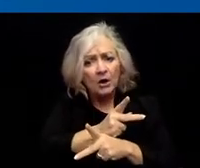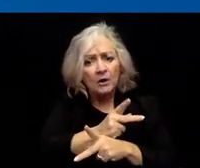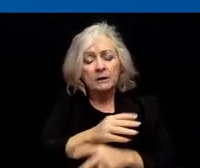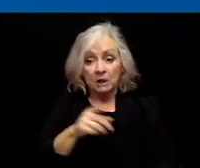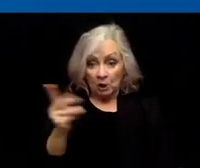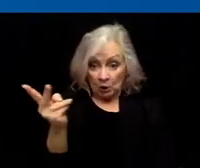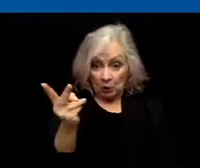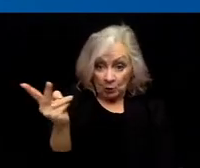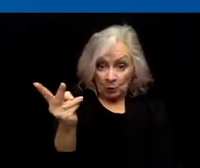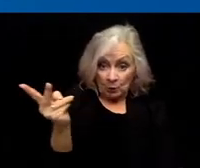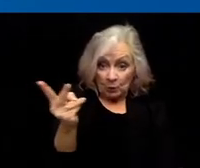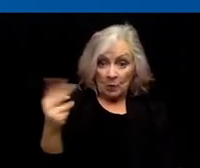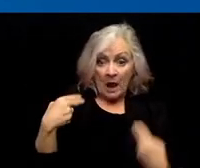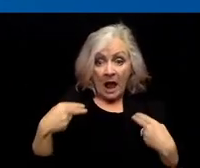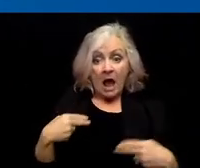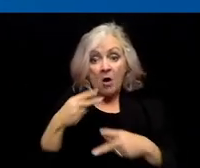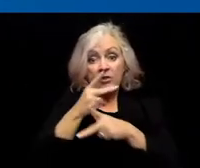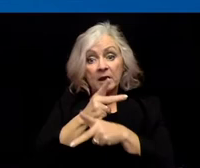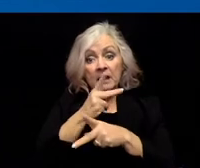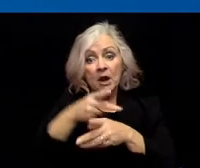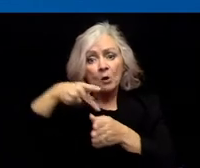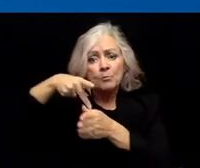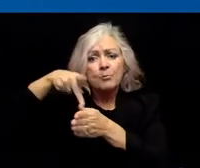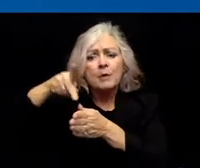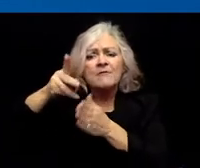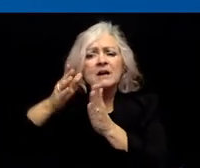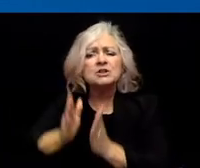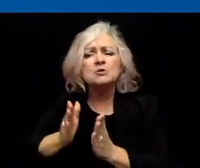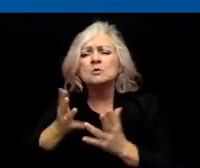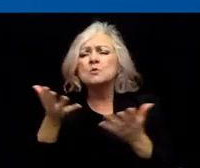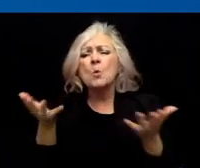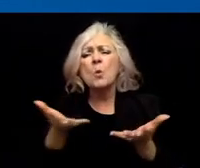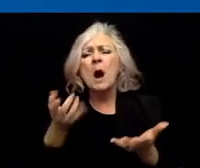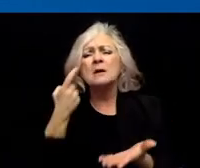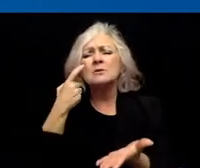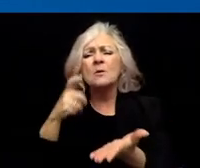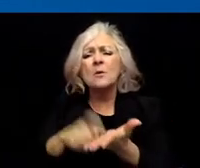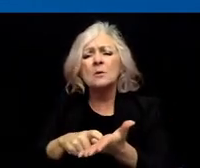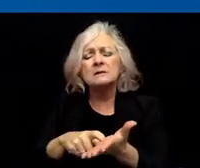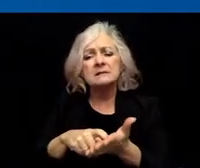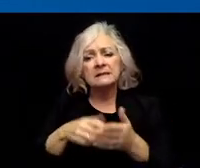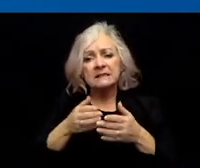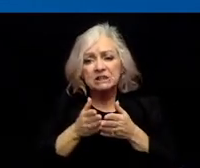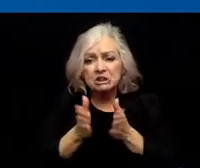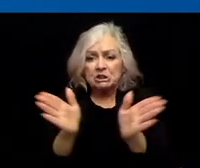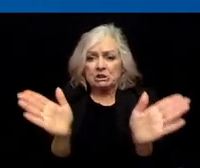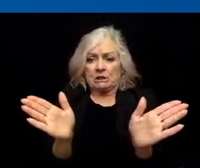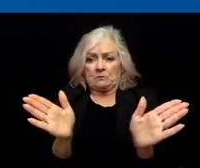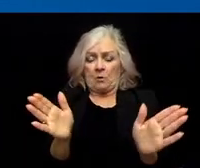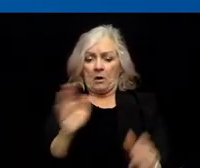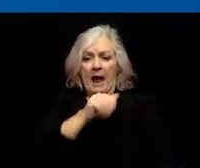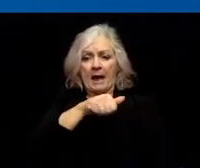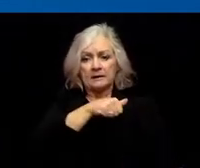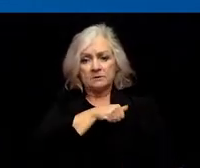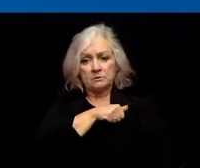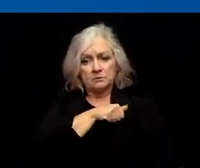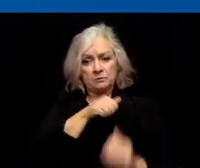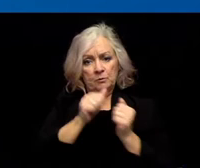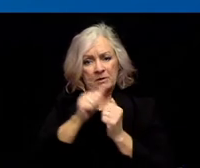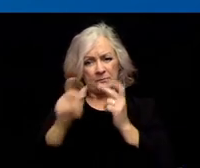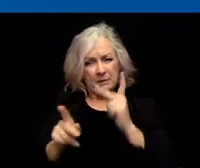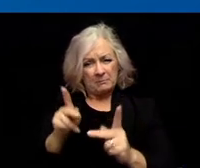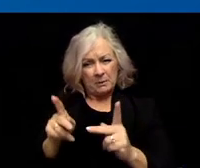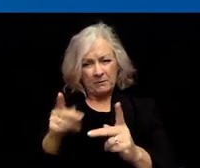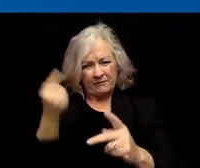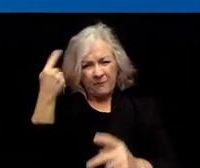professionals, what have you seen as the general attitudes towards people with intellectual disability? And Peter, can you share some stories